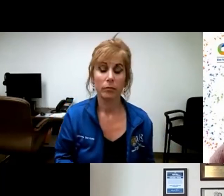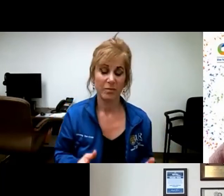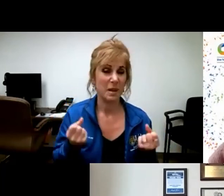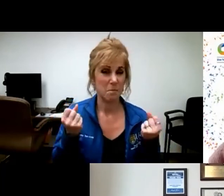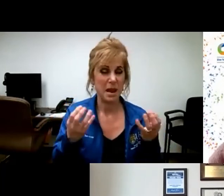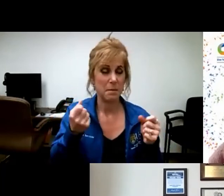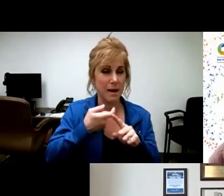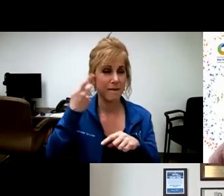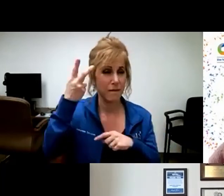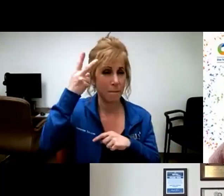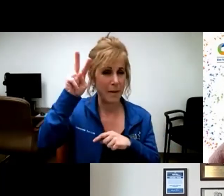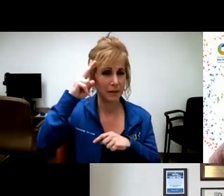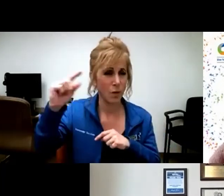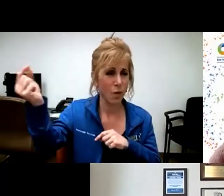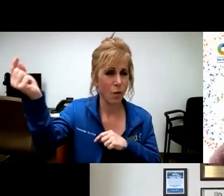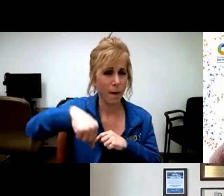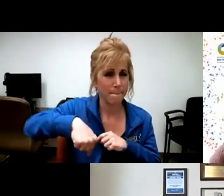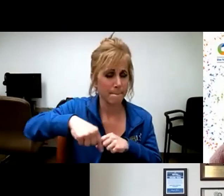Mexico.